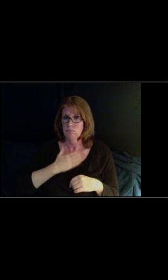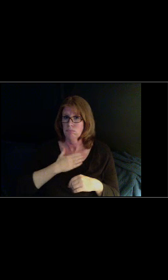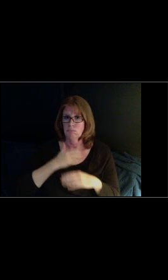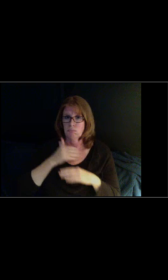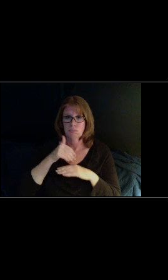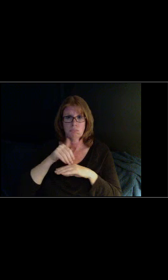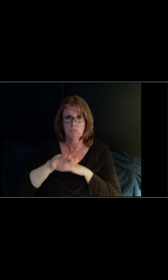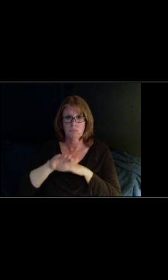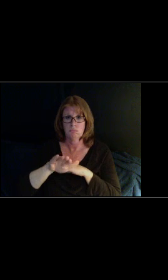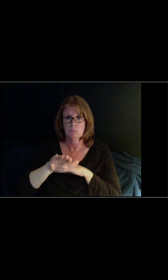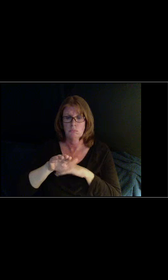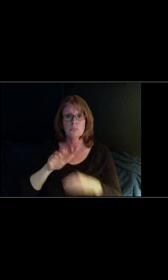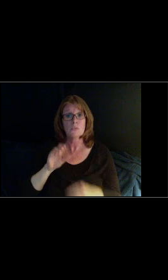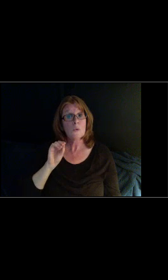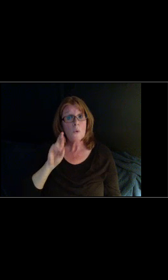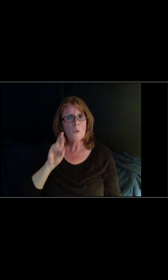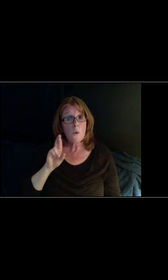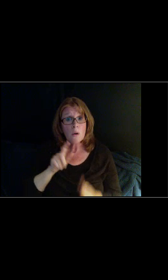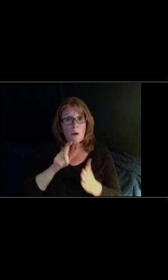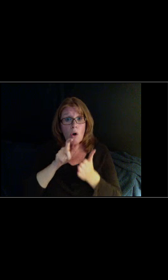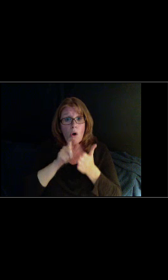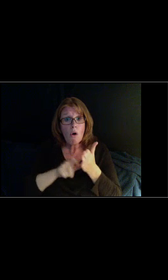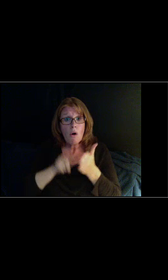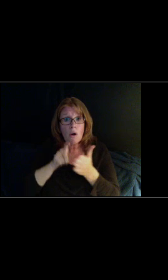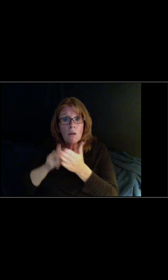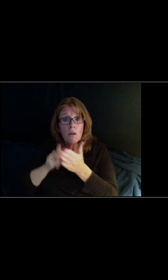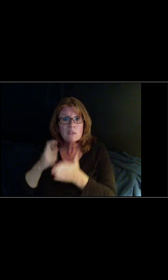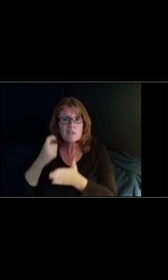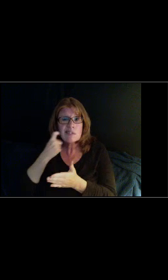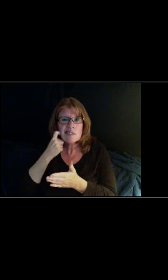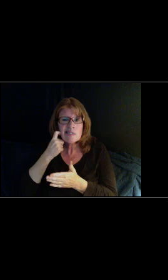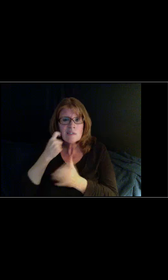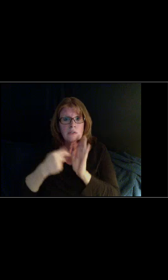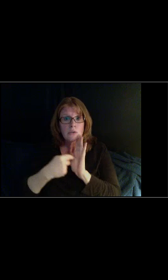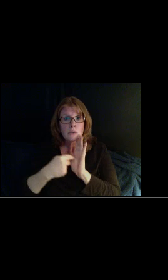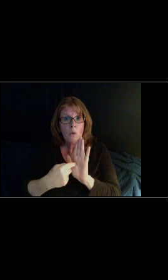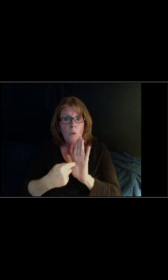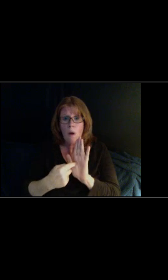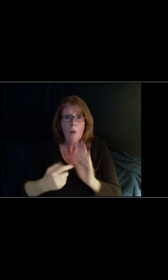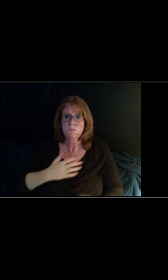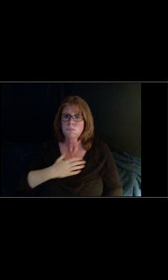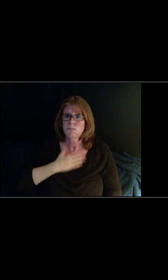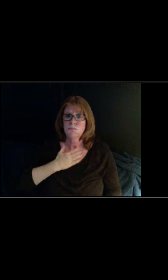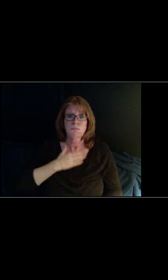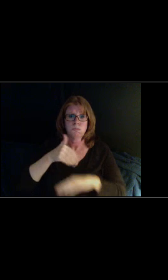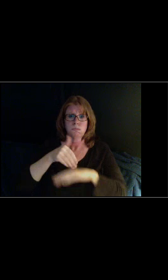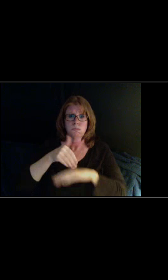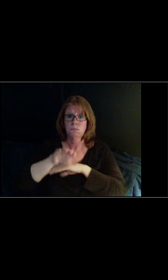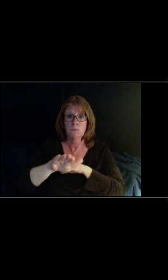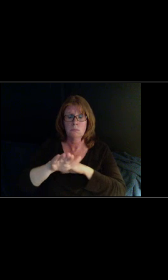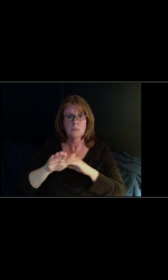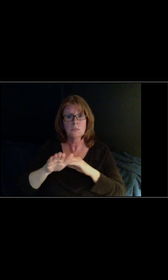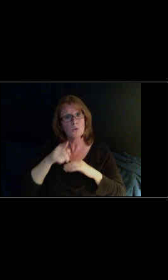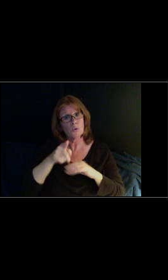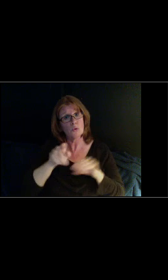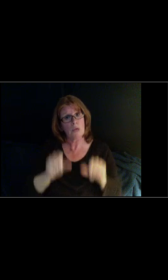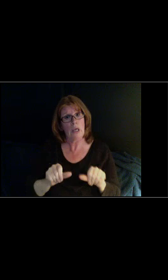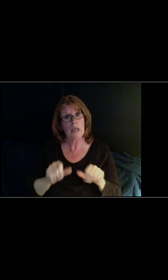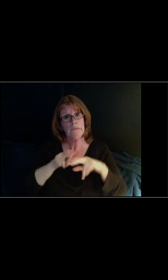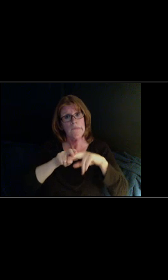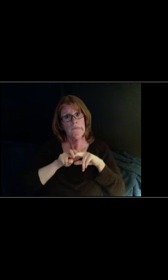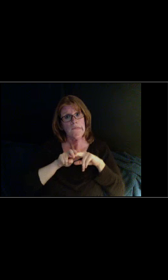Let's say, if you'd like to see my English PowerPoint for this presentation, or the articles that I've just referenced, I'd